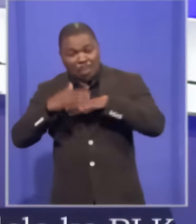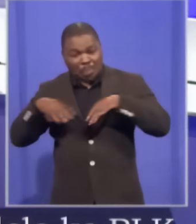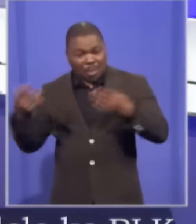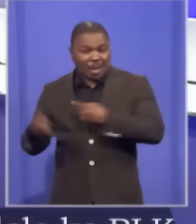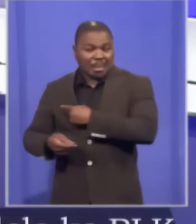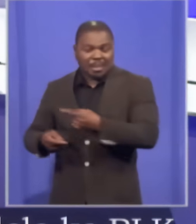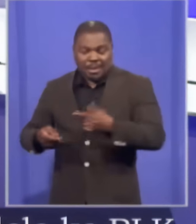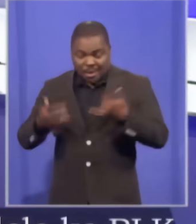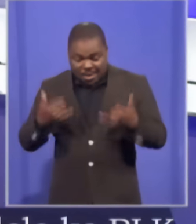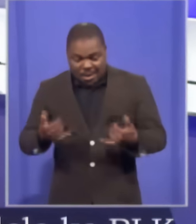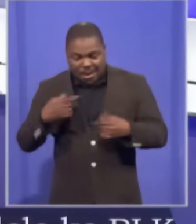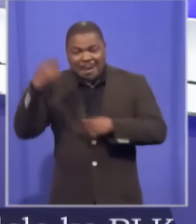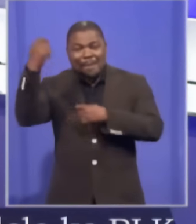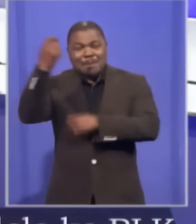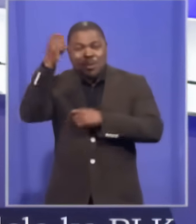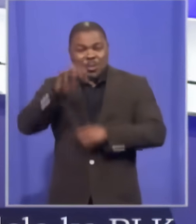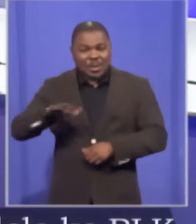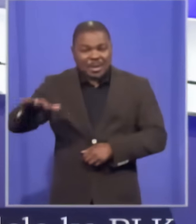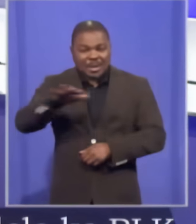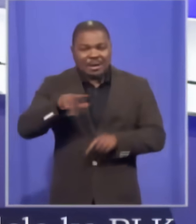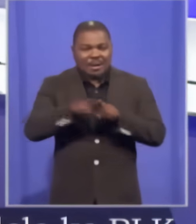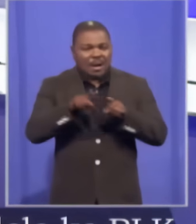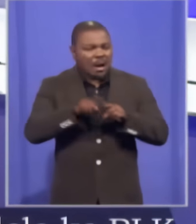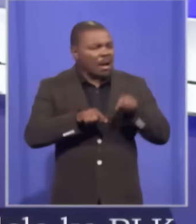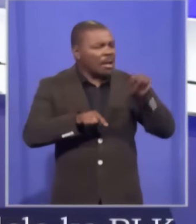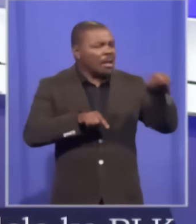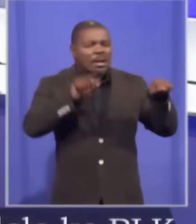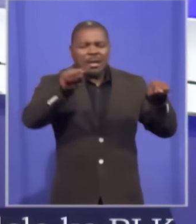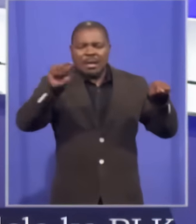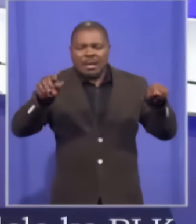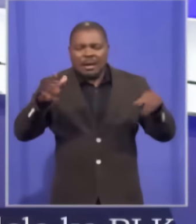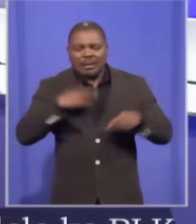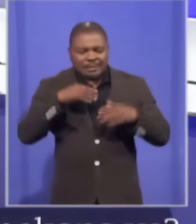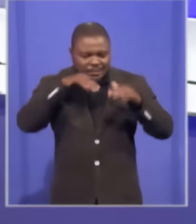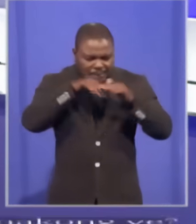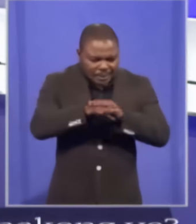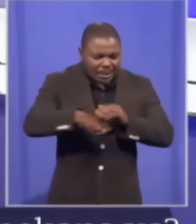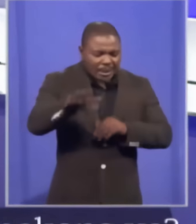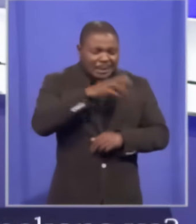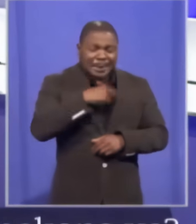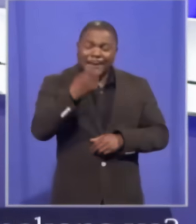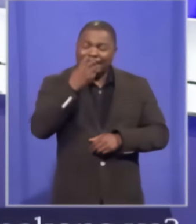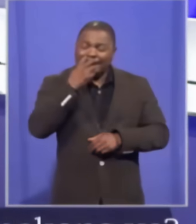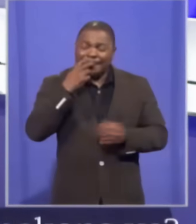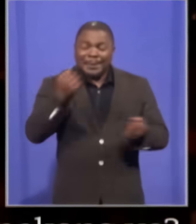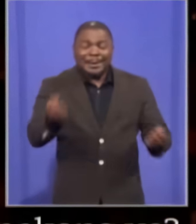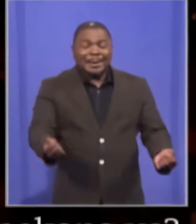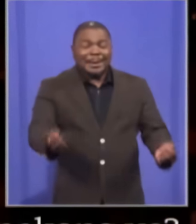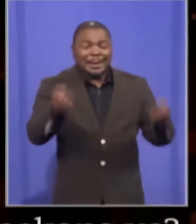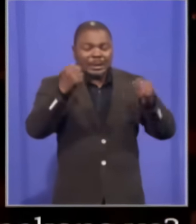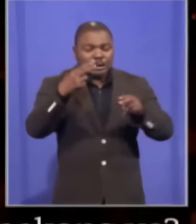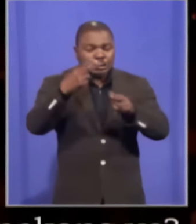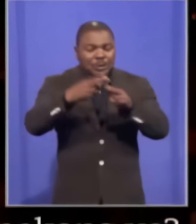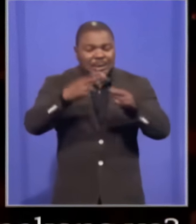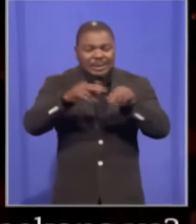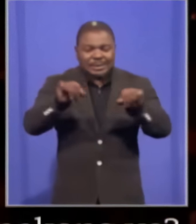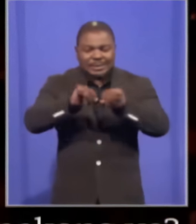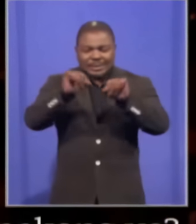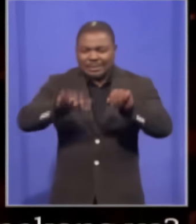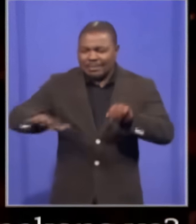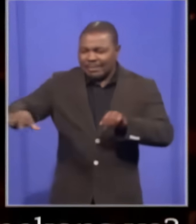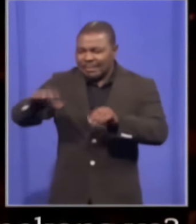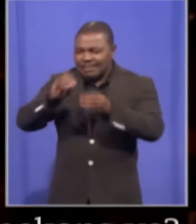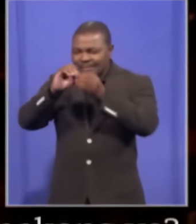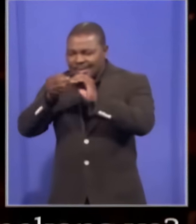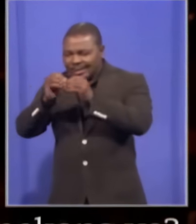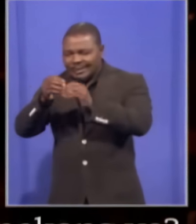gore toropo ya Polokwane go tsena makatlhakodi ka moka go ankga disua plant tša bona tše e le gore ba tshwantše ba di fetša ba